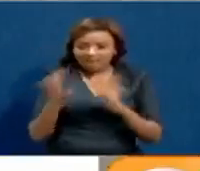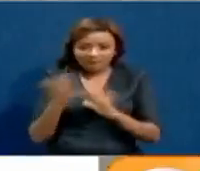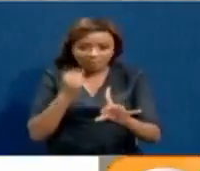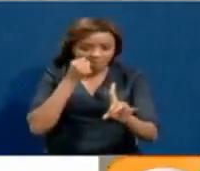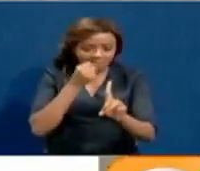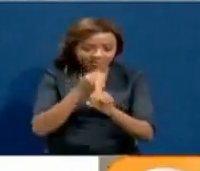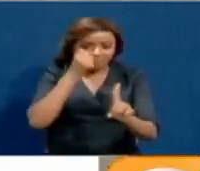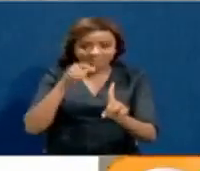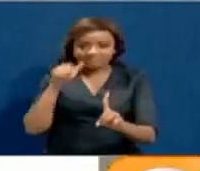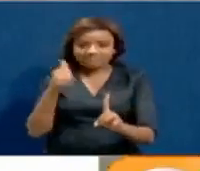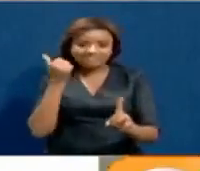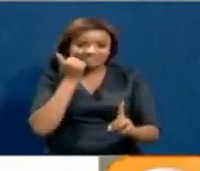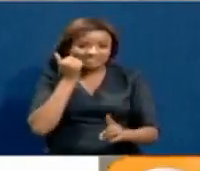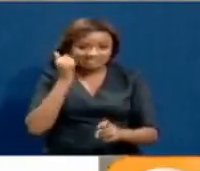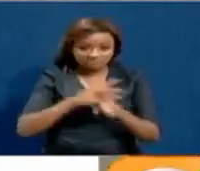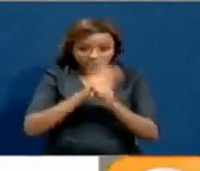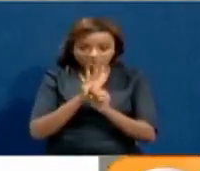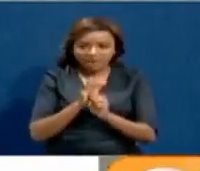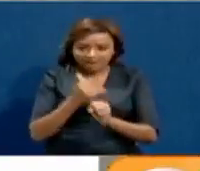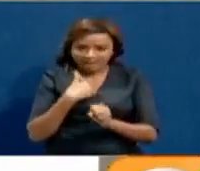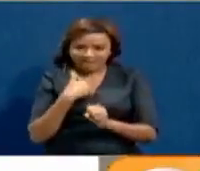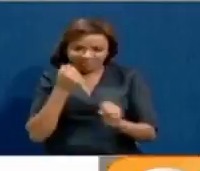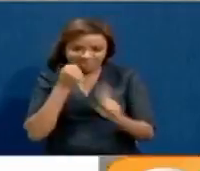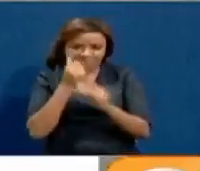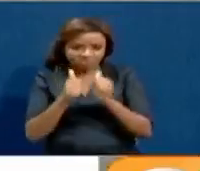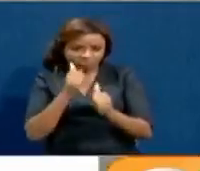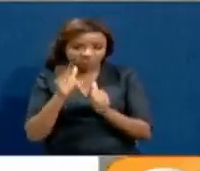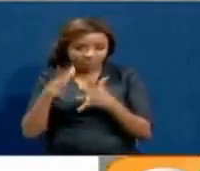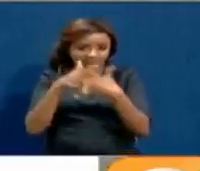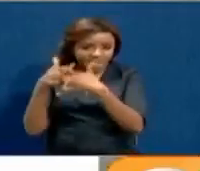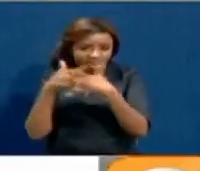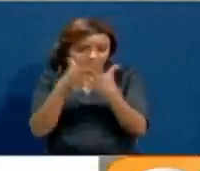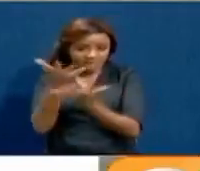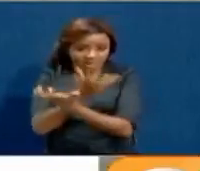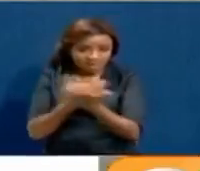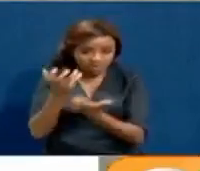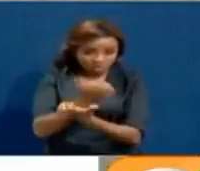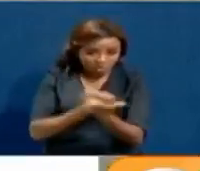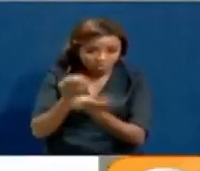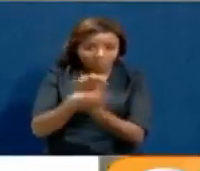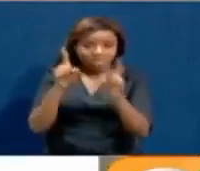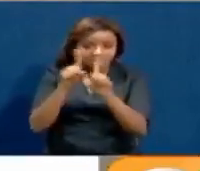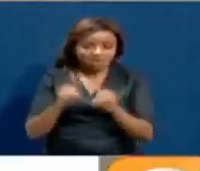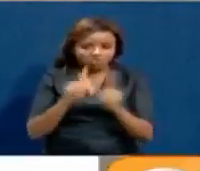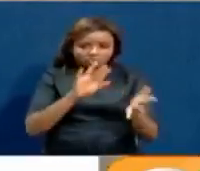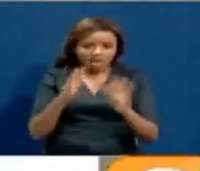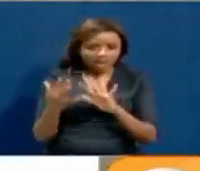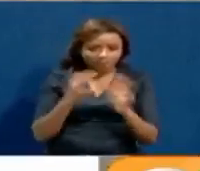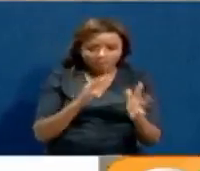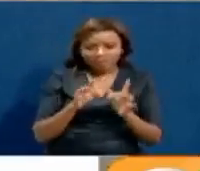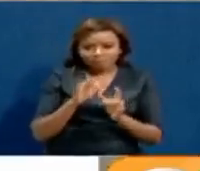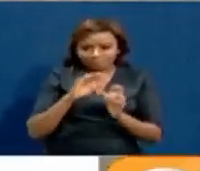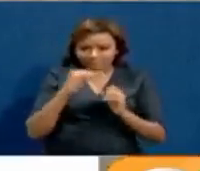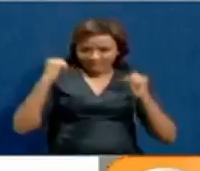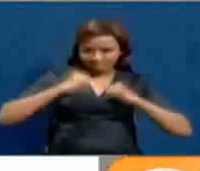impact that this pandemic has had on the United States economy, as well as the incumbent's